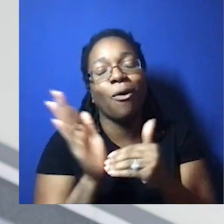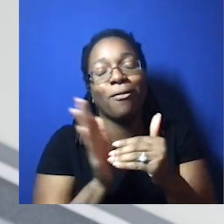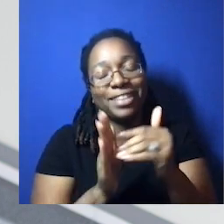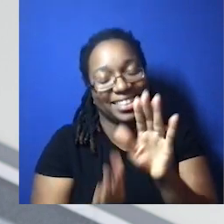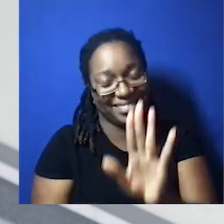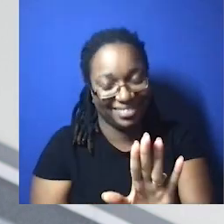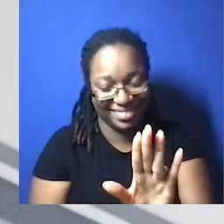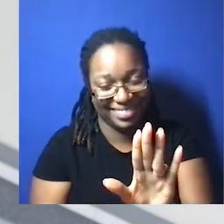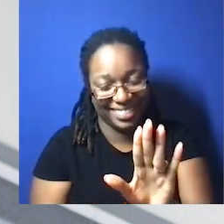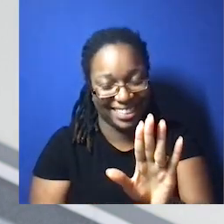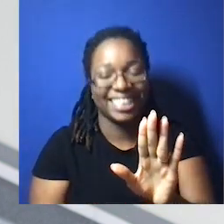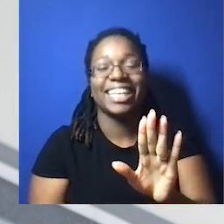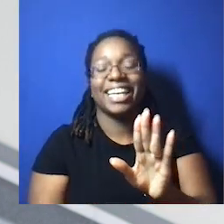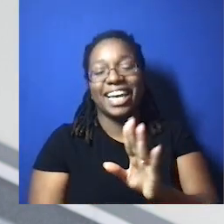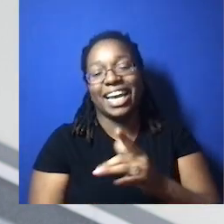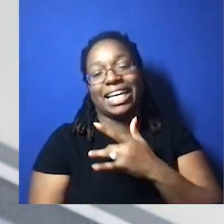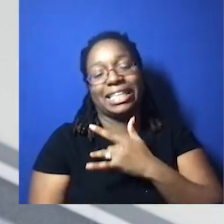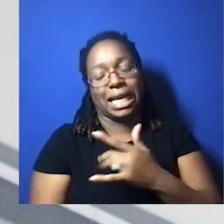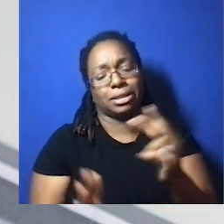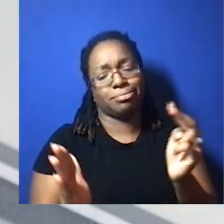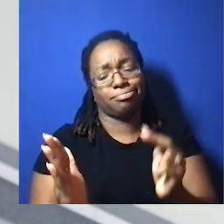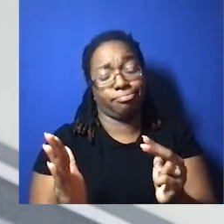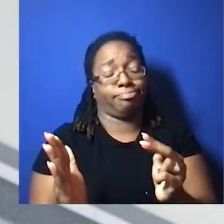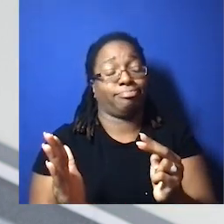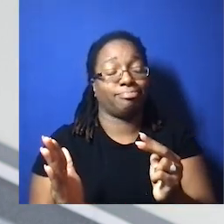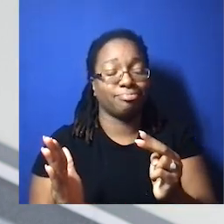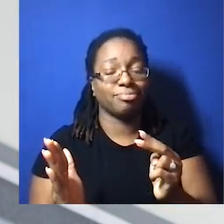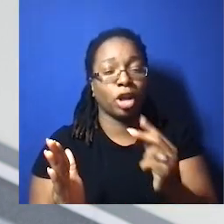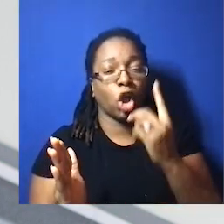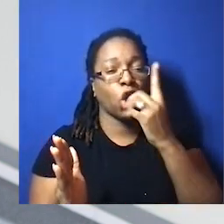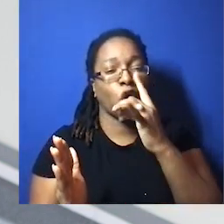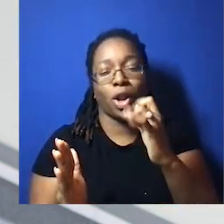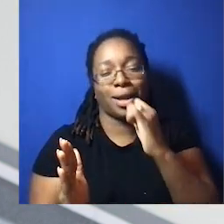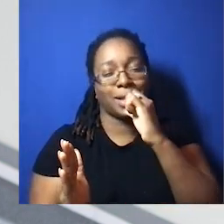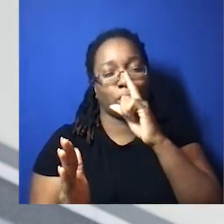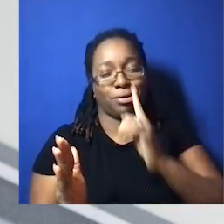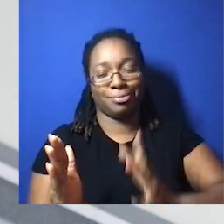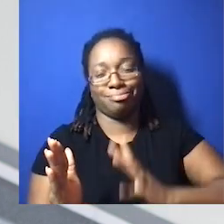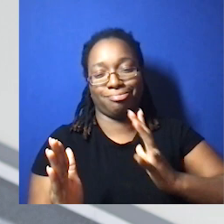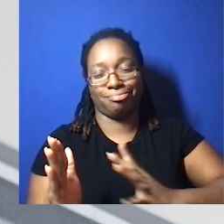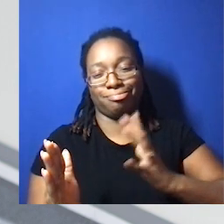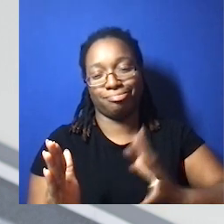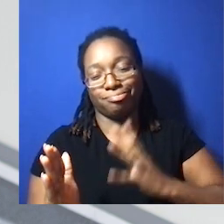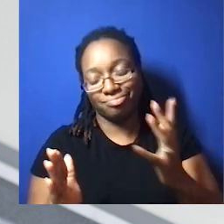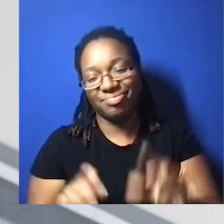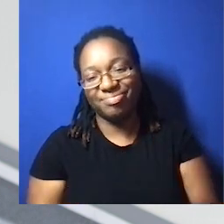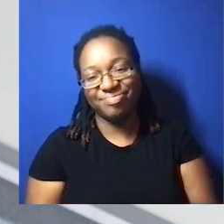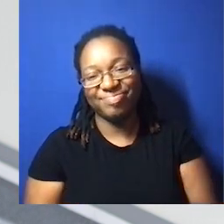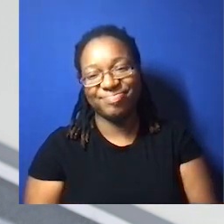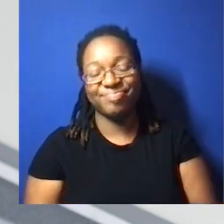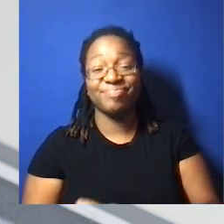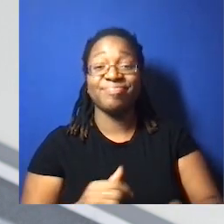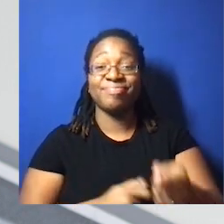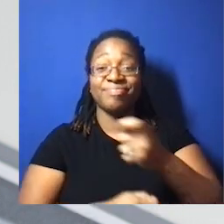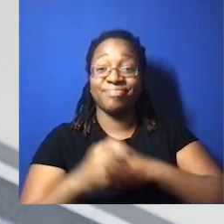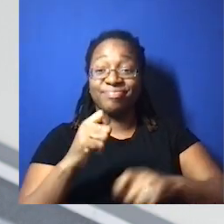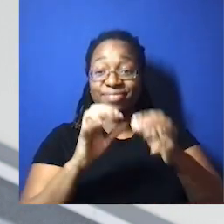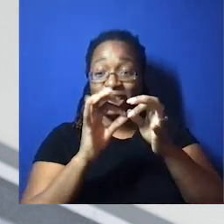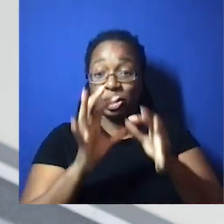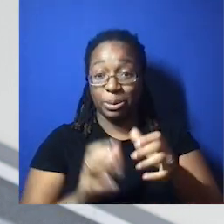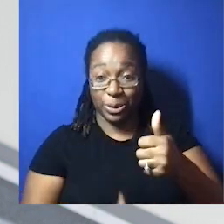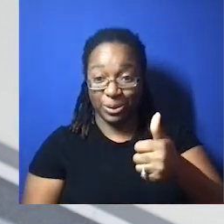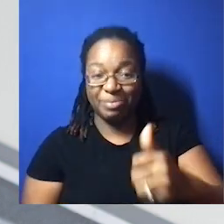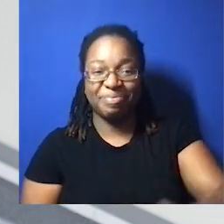know, and it does reflect poorly on you, even if it wasn't intentional. For your letters of